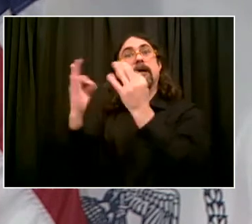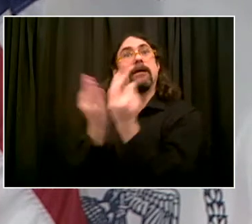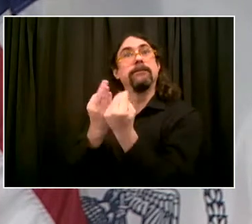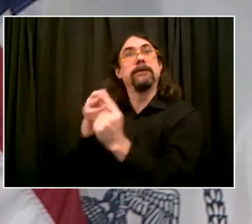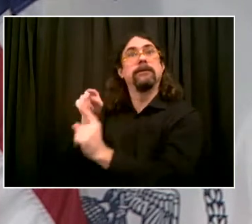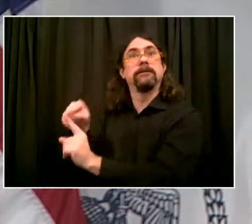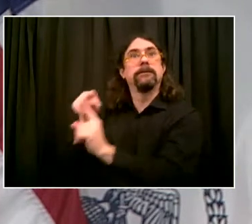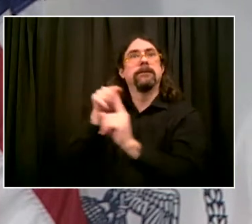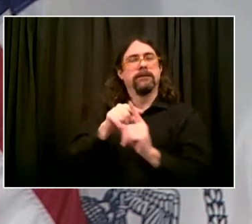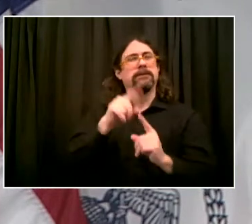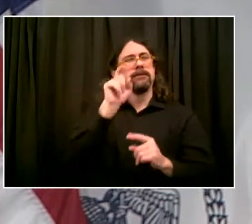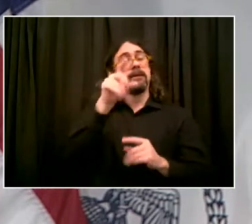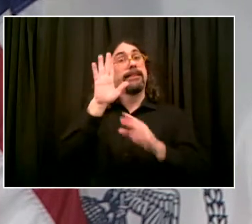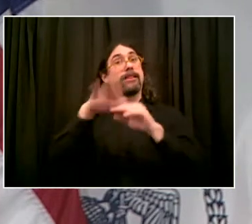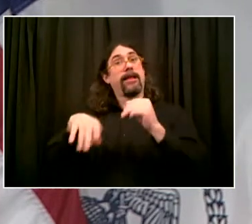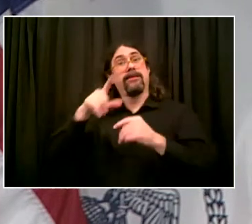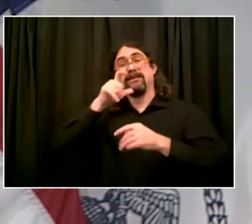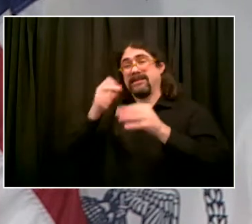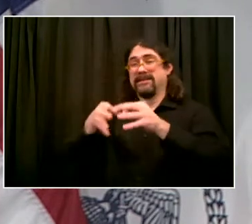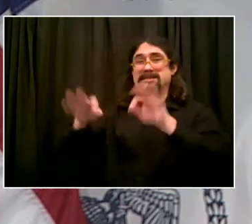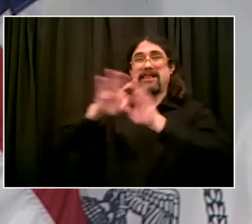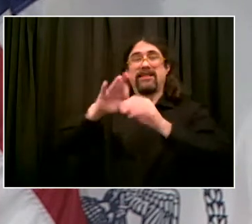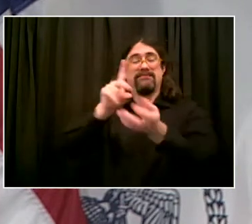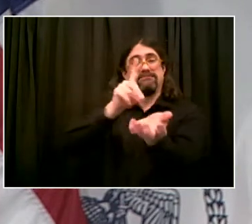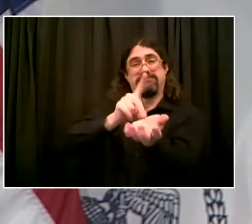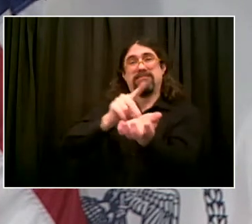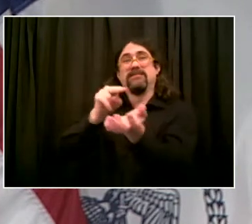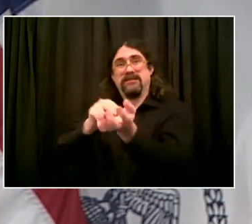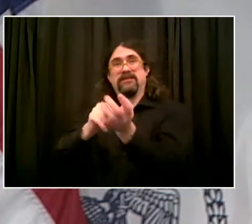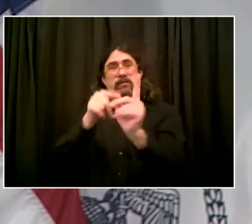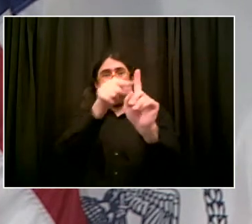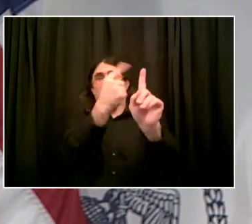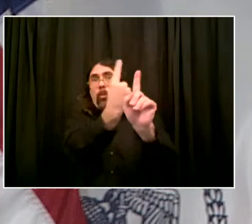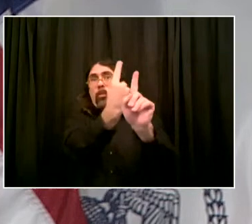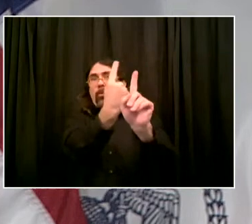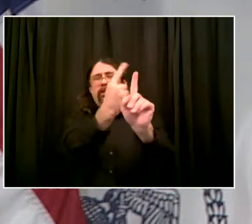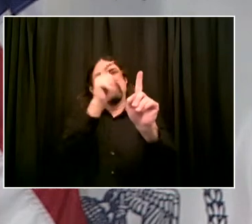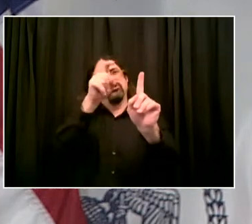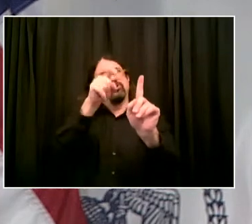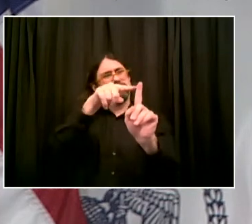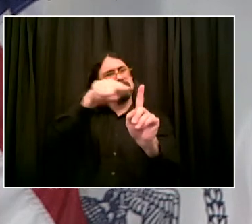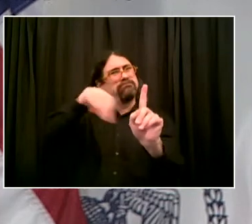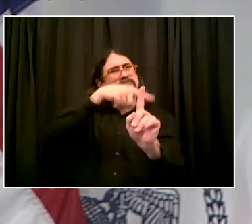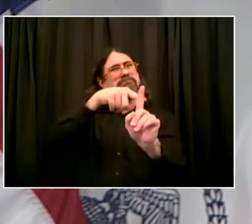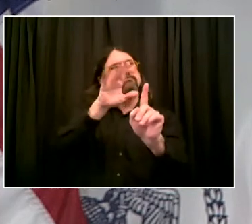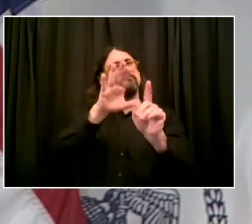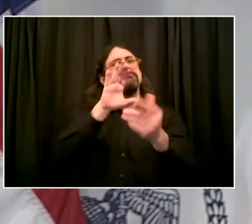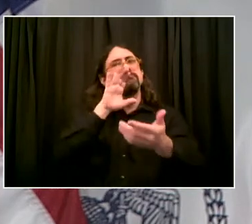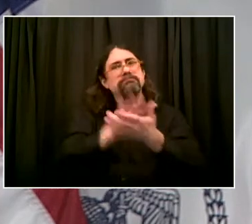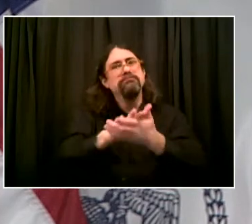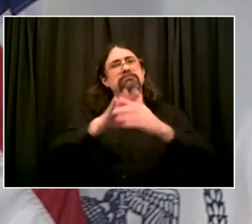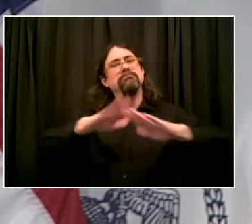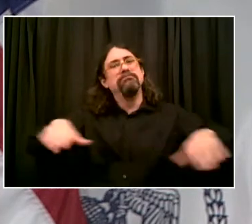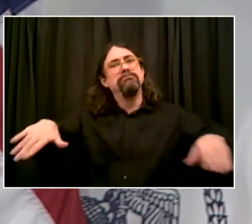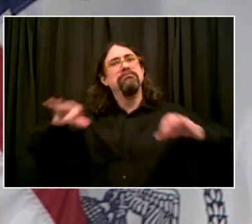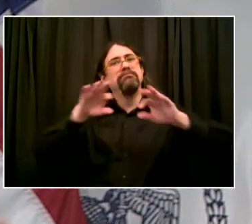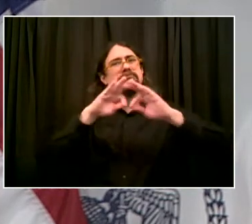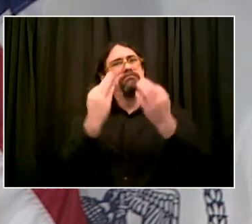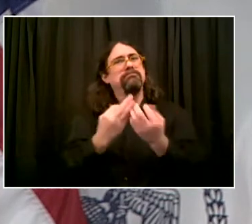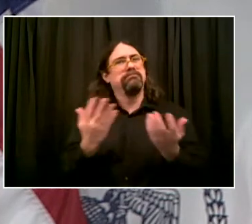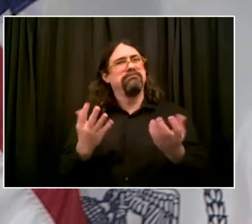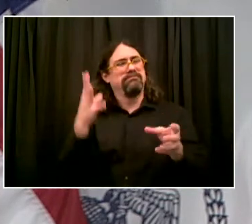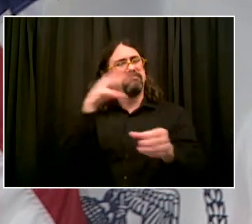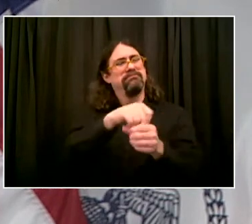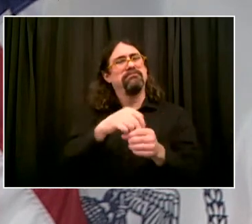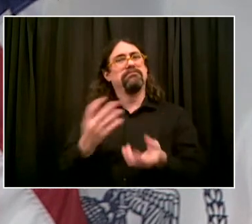of course, constant outreach, constant effort with community leaders, advertising campaigns in multiple